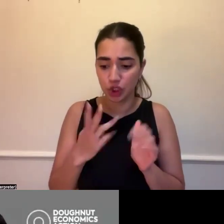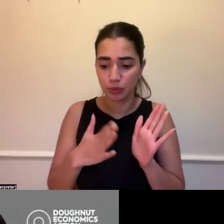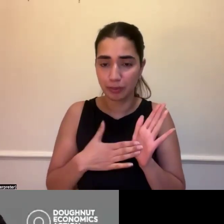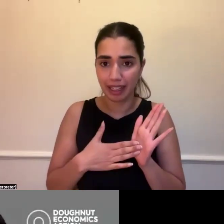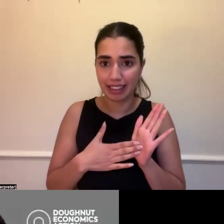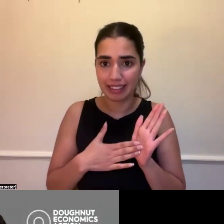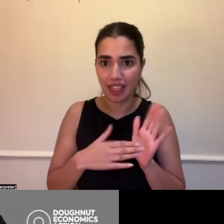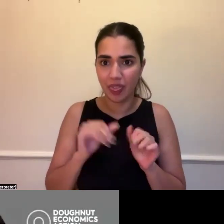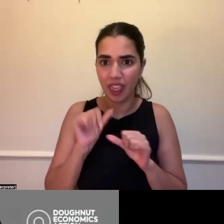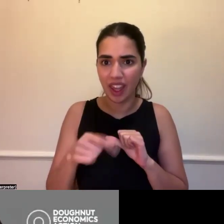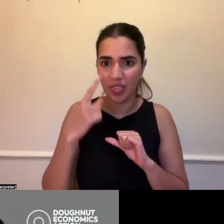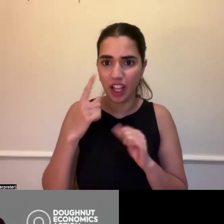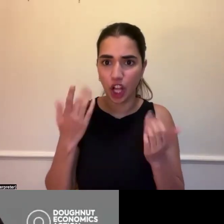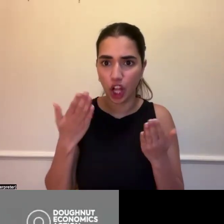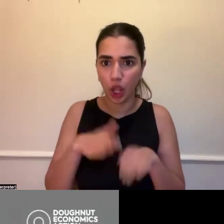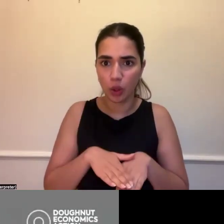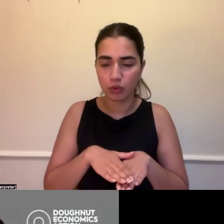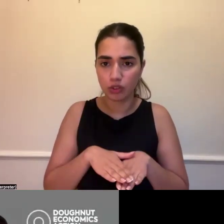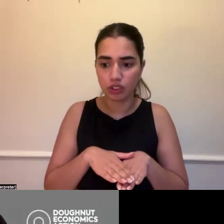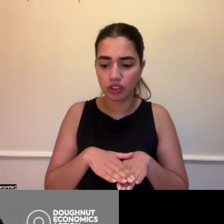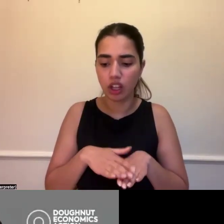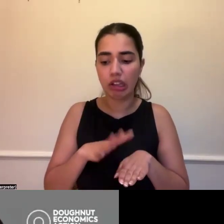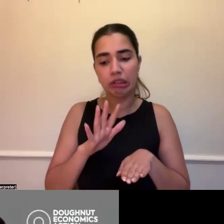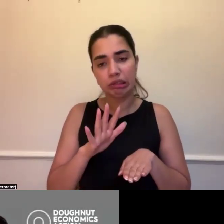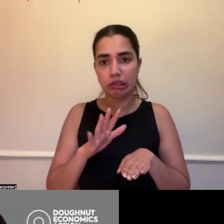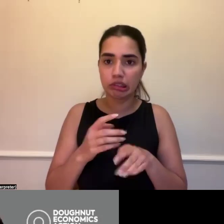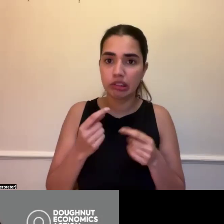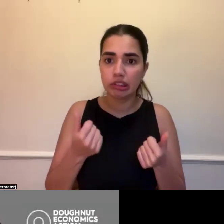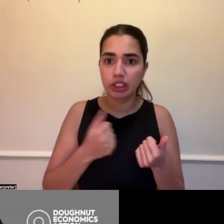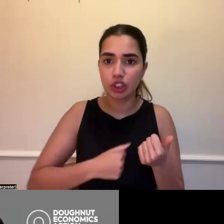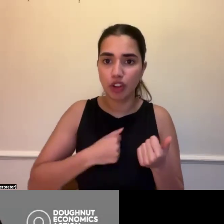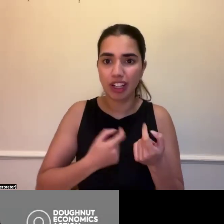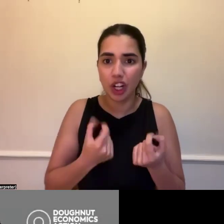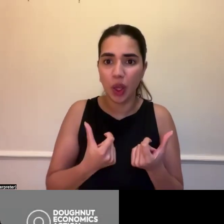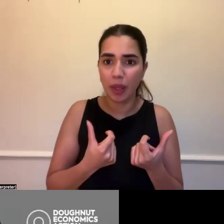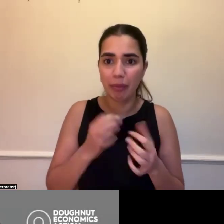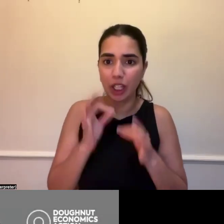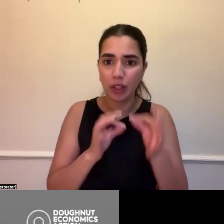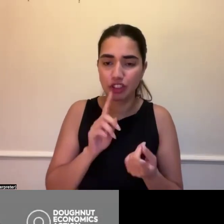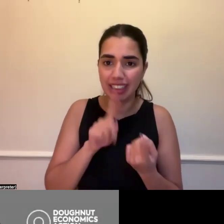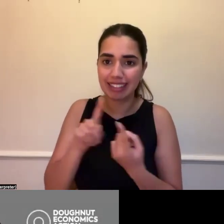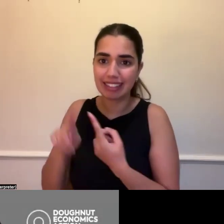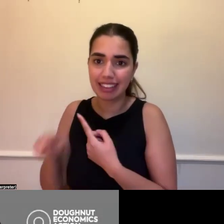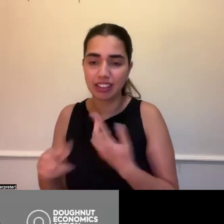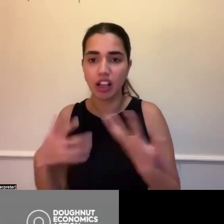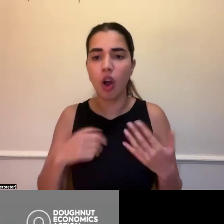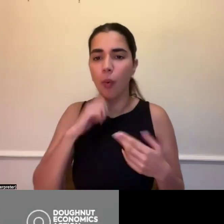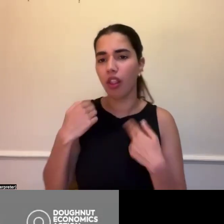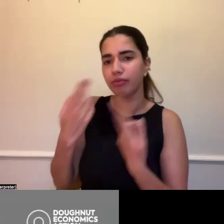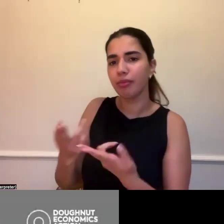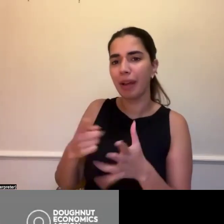need to close. And I'm sorry that there are many more questions we haven't managed to answer, but I'm going to hand back to Andrew. Andrew,